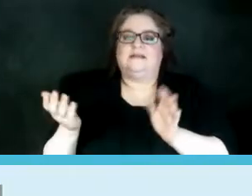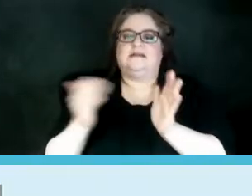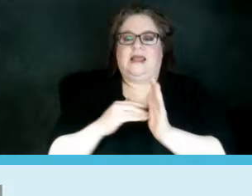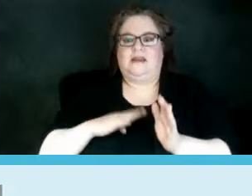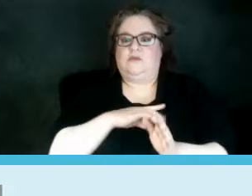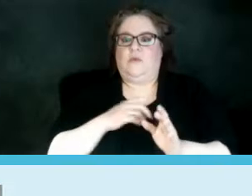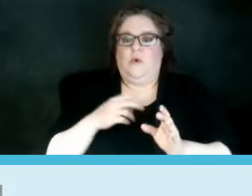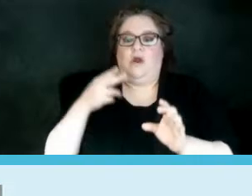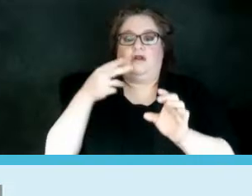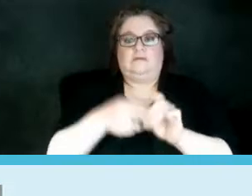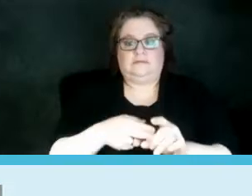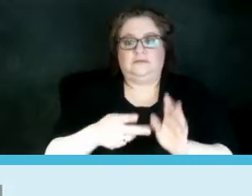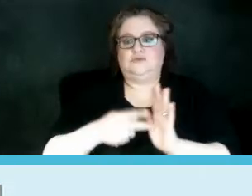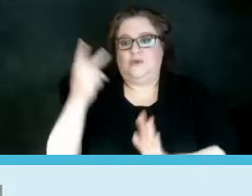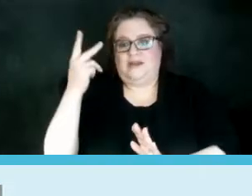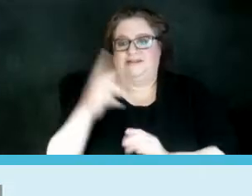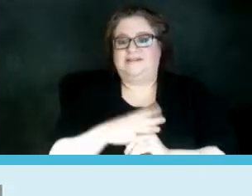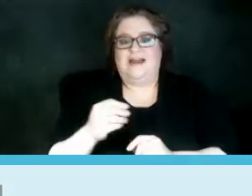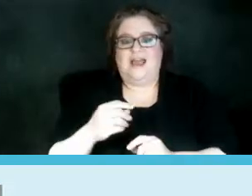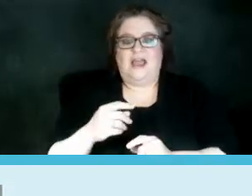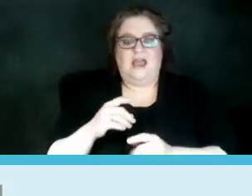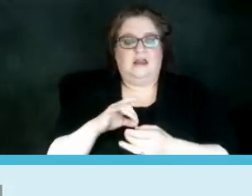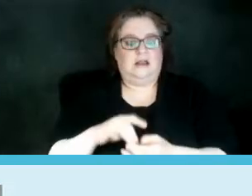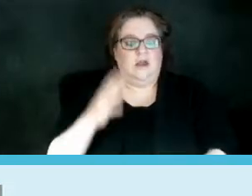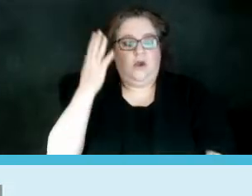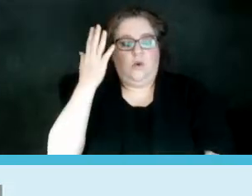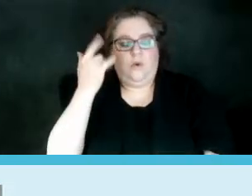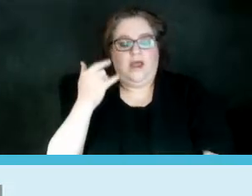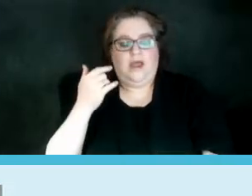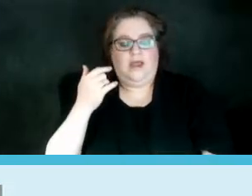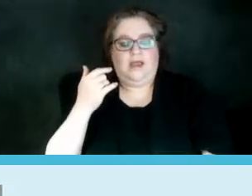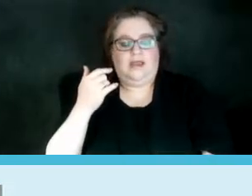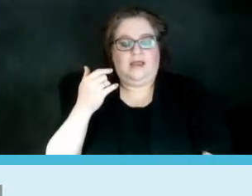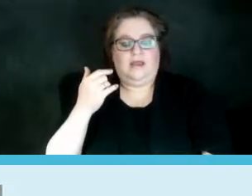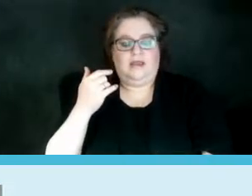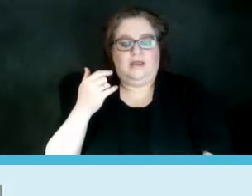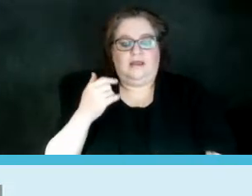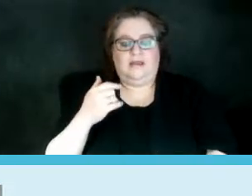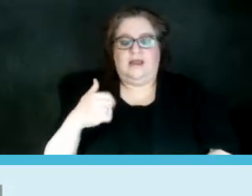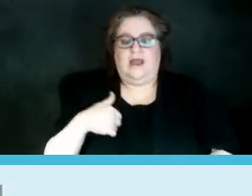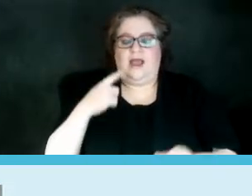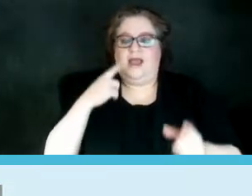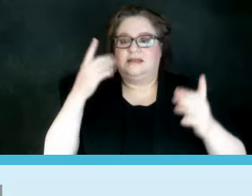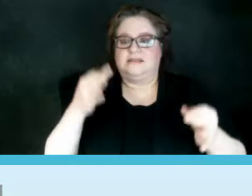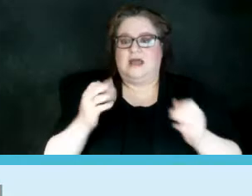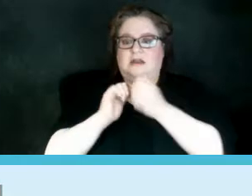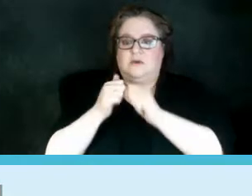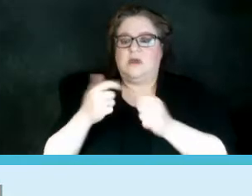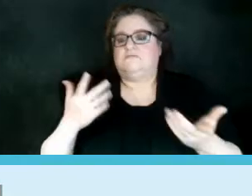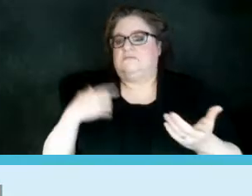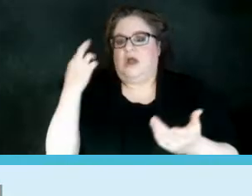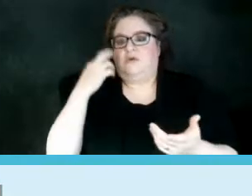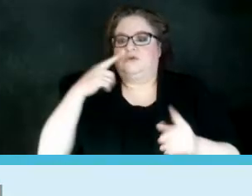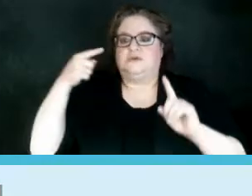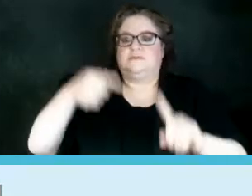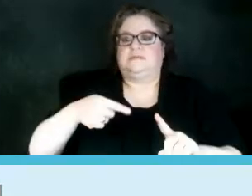twice. As far as why I decided to run, initially my reasons were very specific